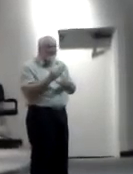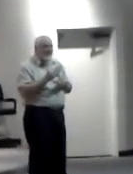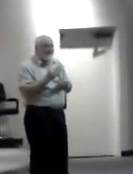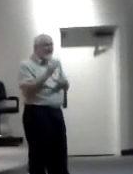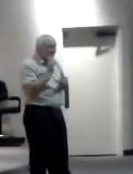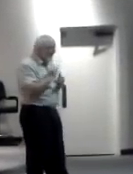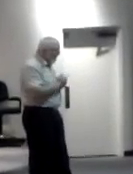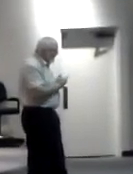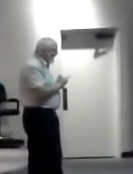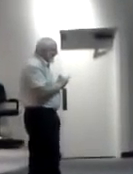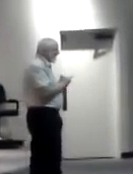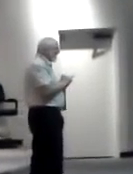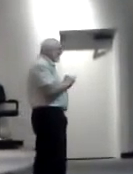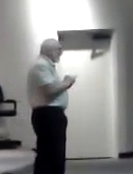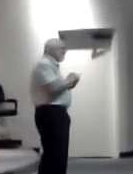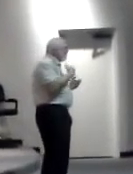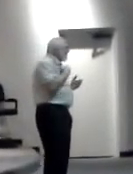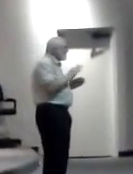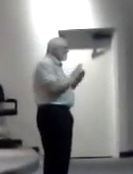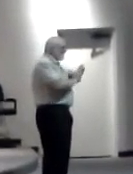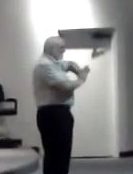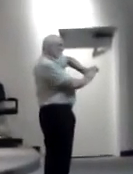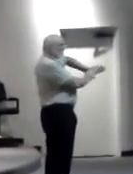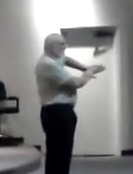is the dirty laundry.